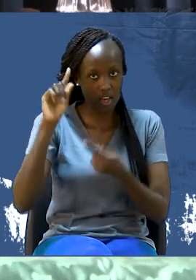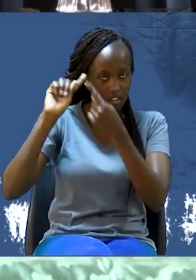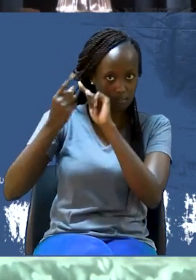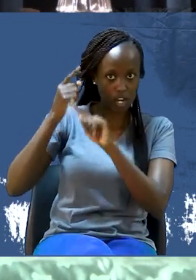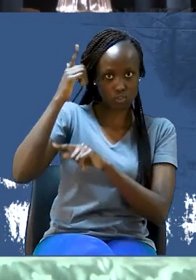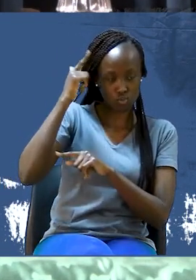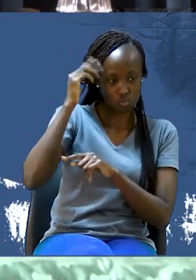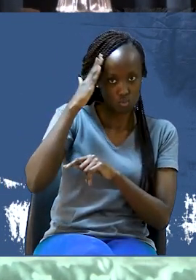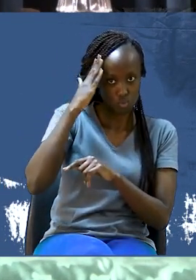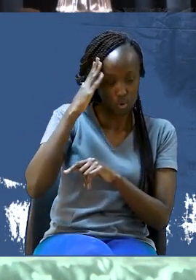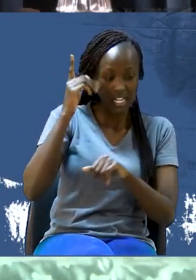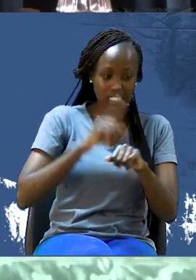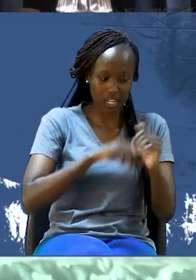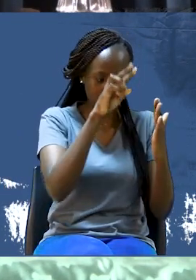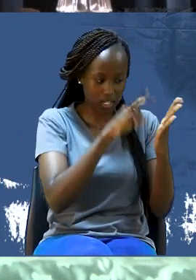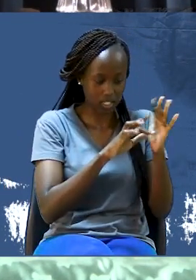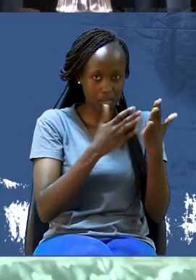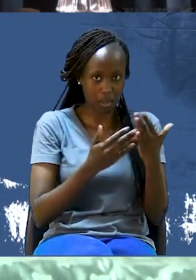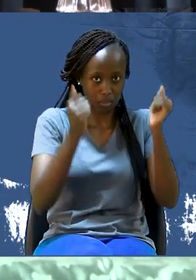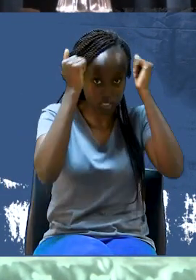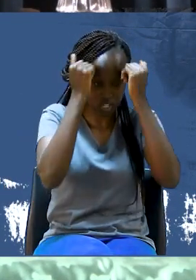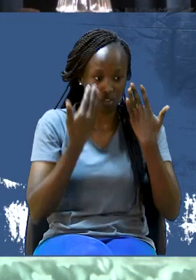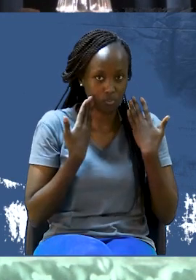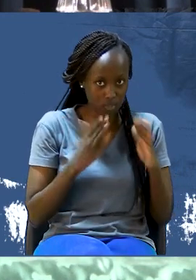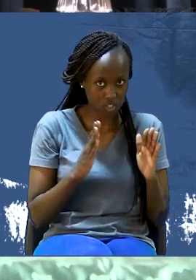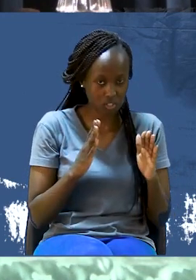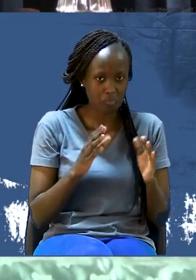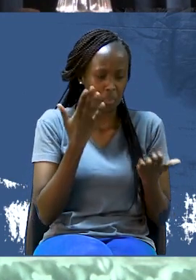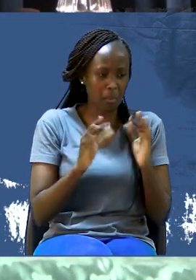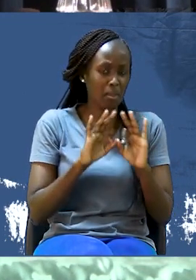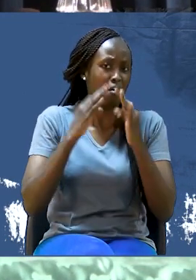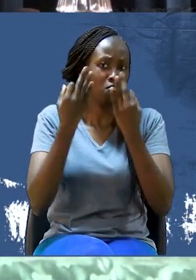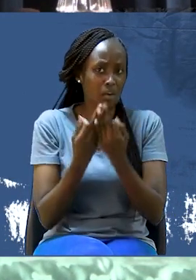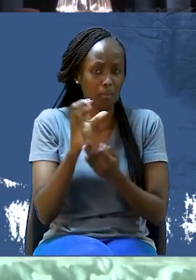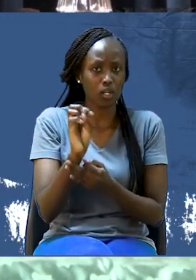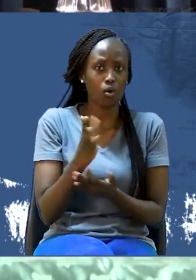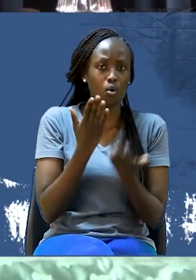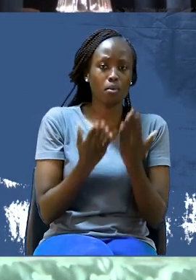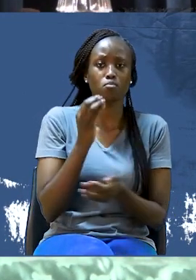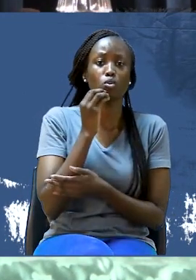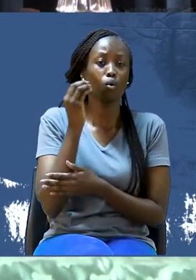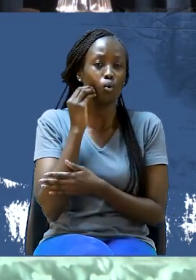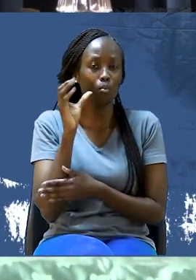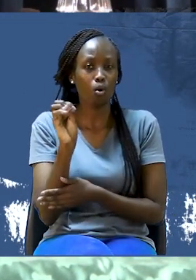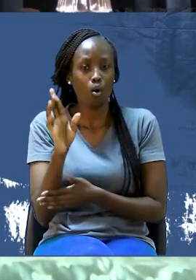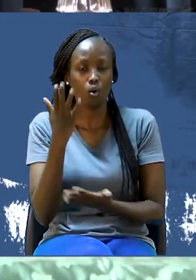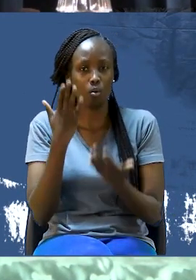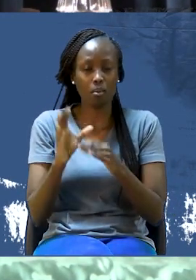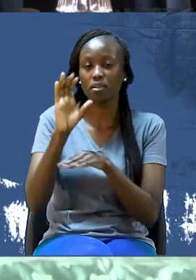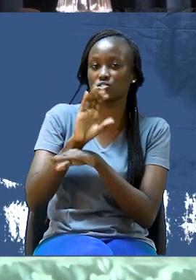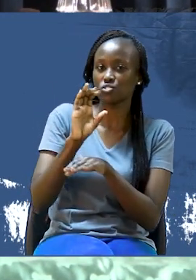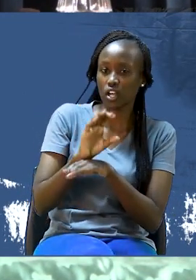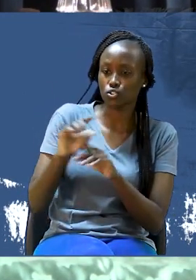Brothers and sisters, when we study God's word in small groups, either as families in our homes or in the